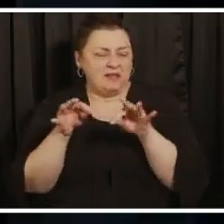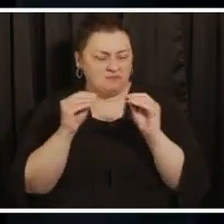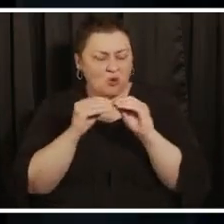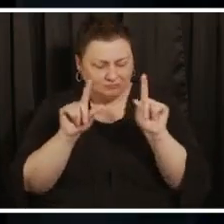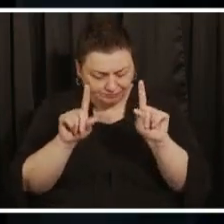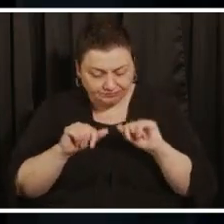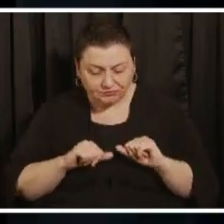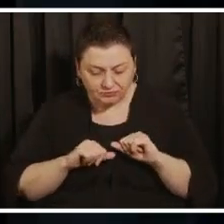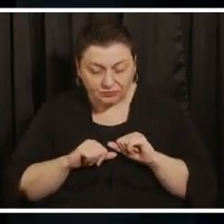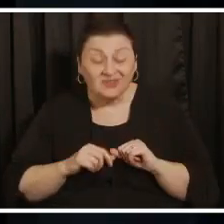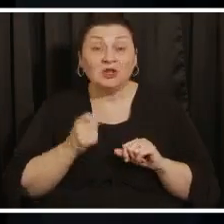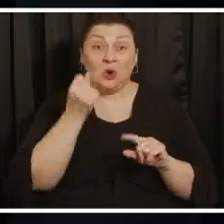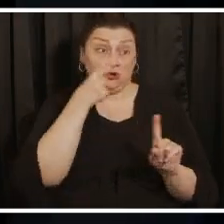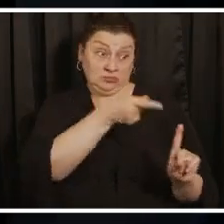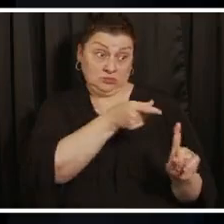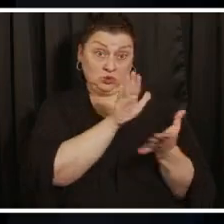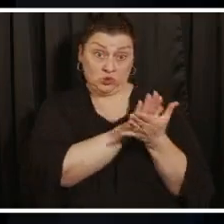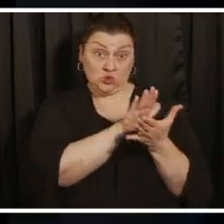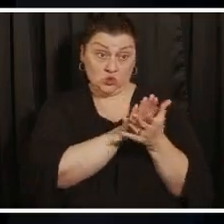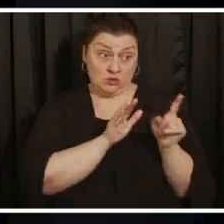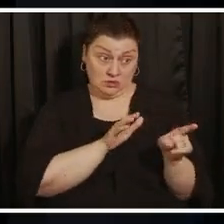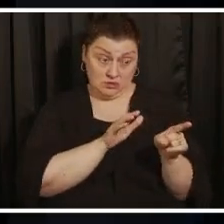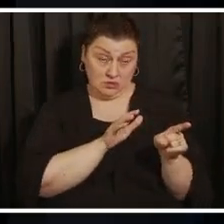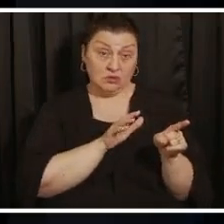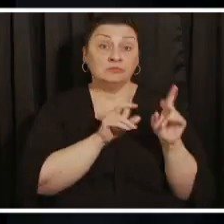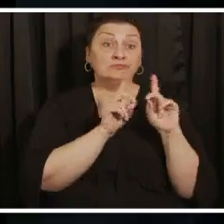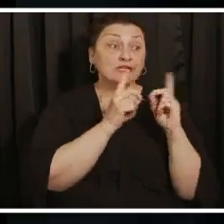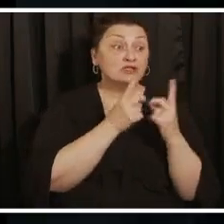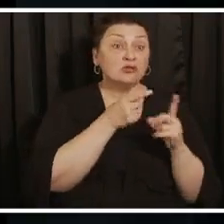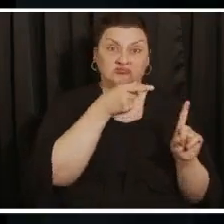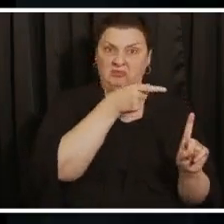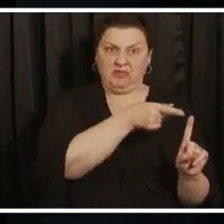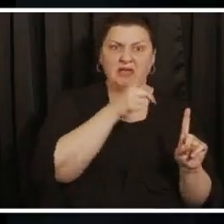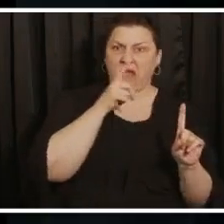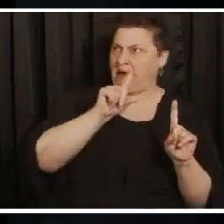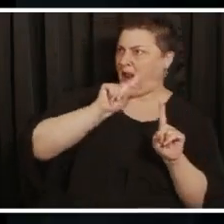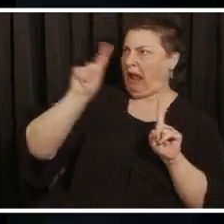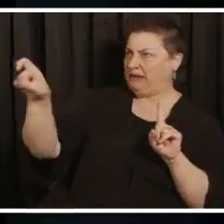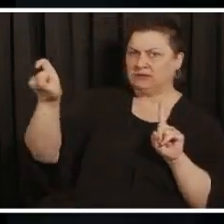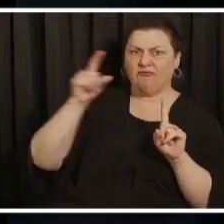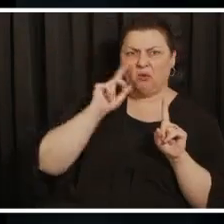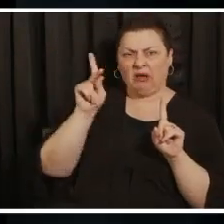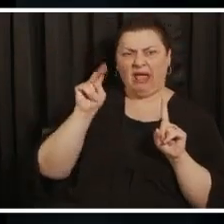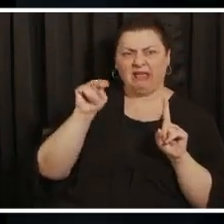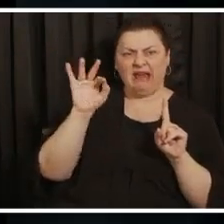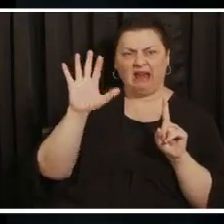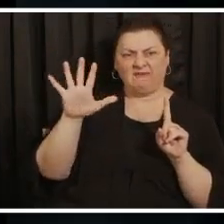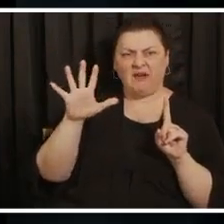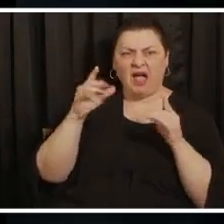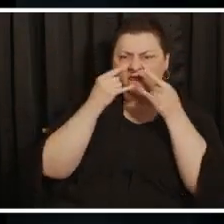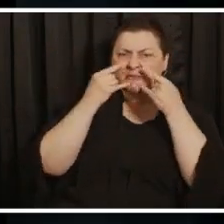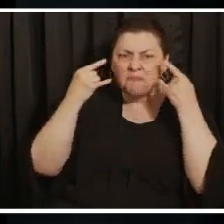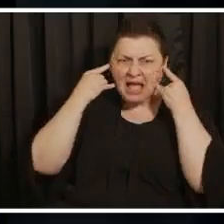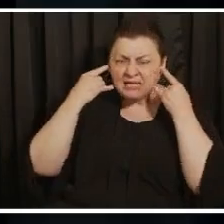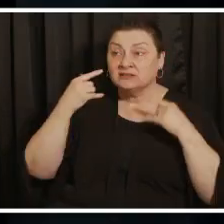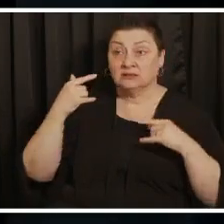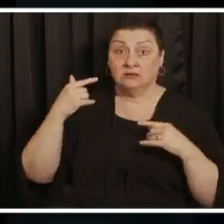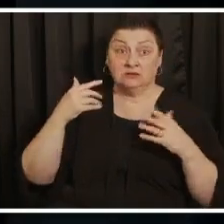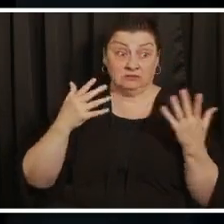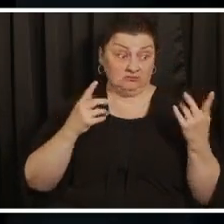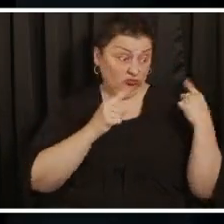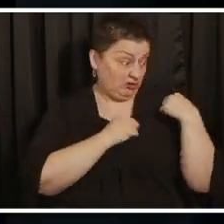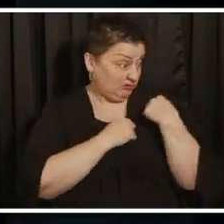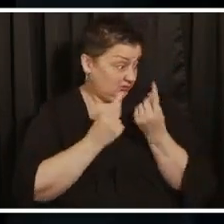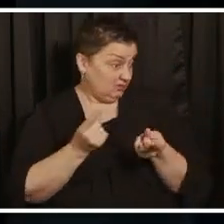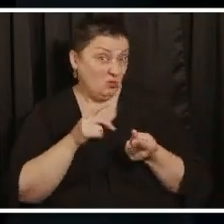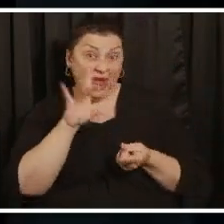the school level, schools and districts can request medical grade masks. We then provide them. We provided 8 million to date total